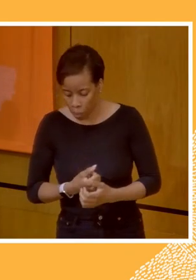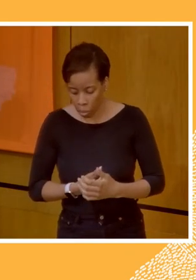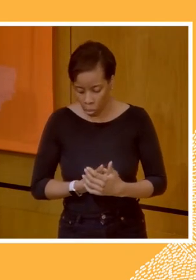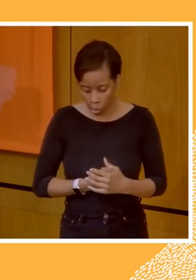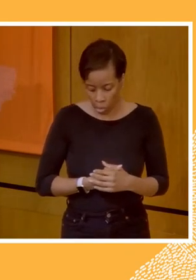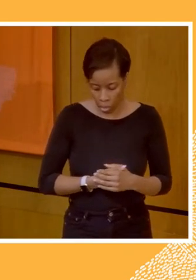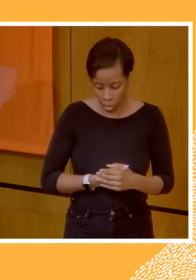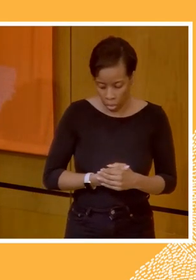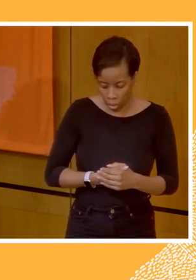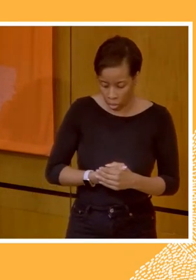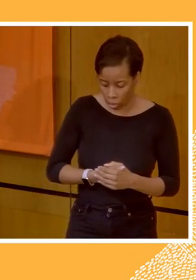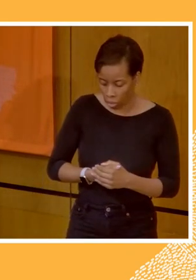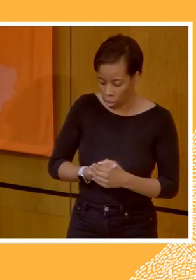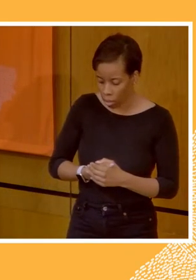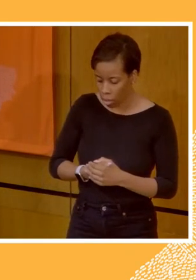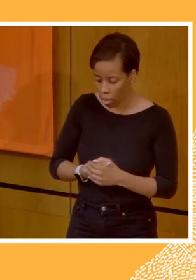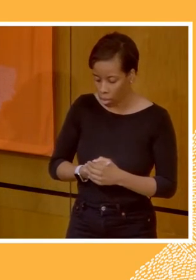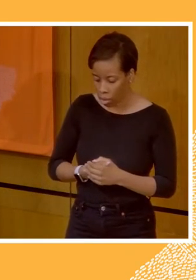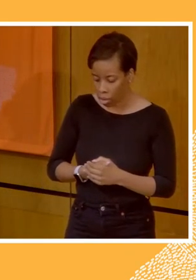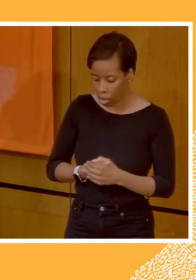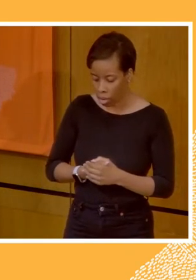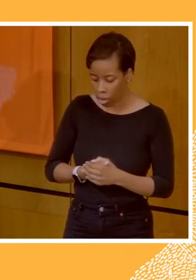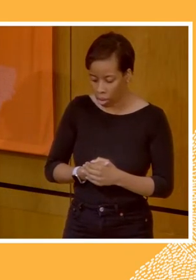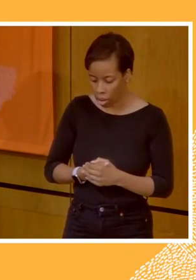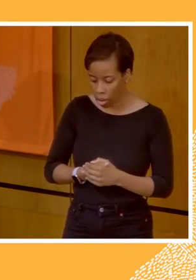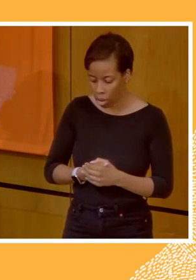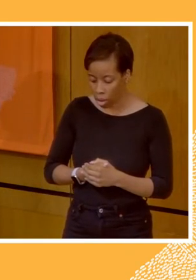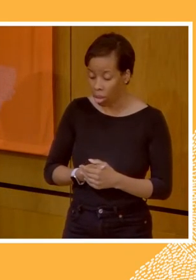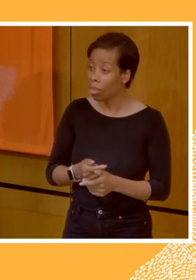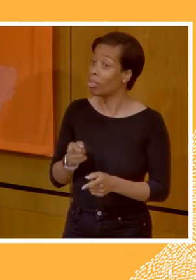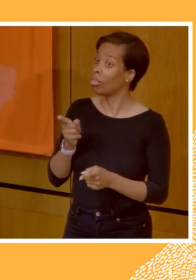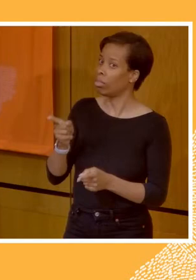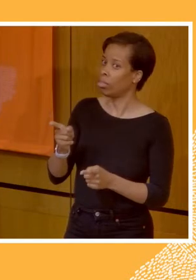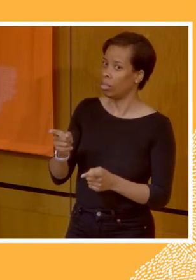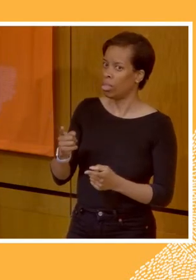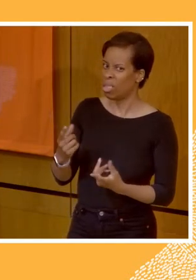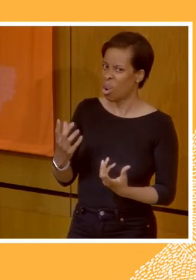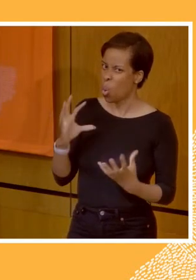And I think that's the contextual power of audio.